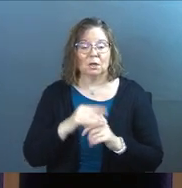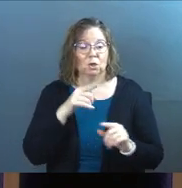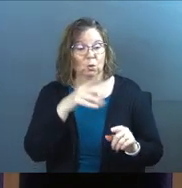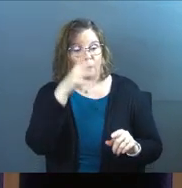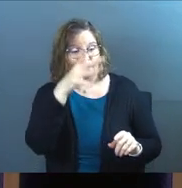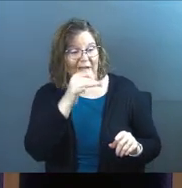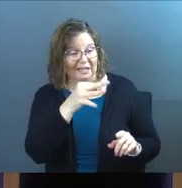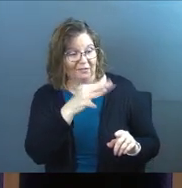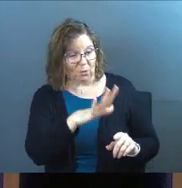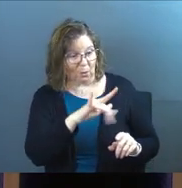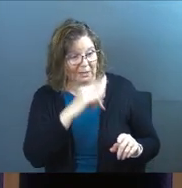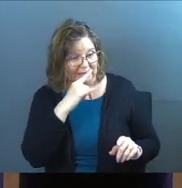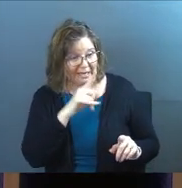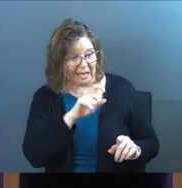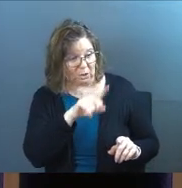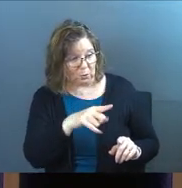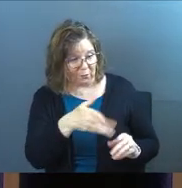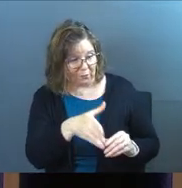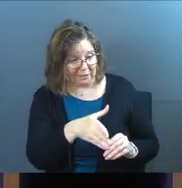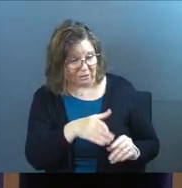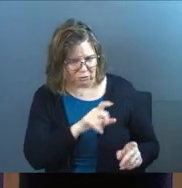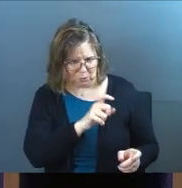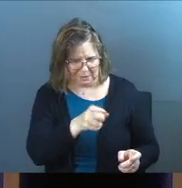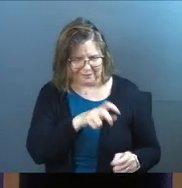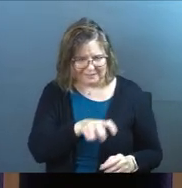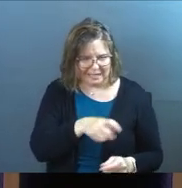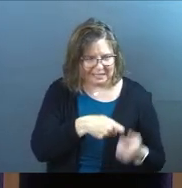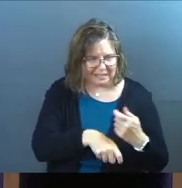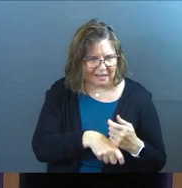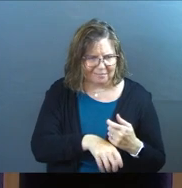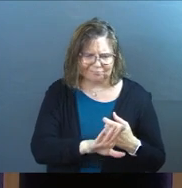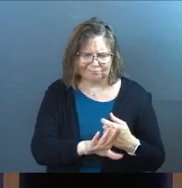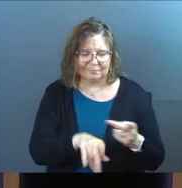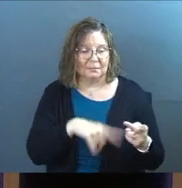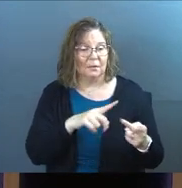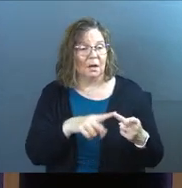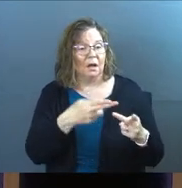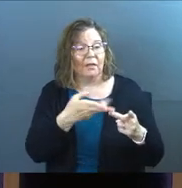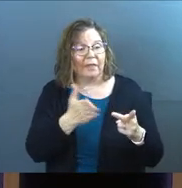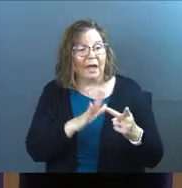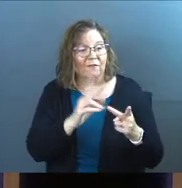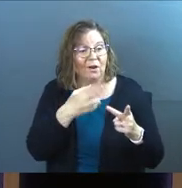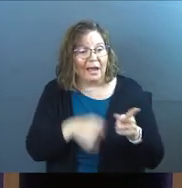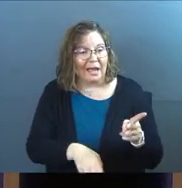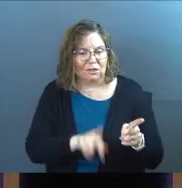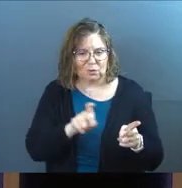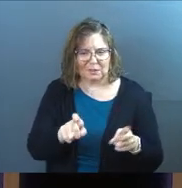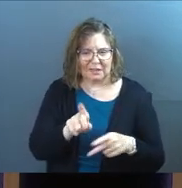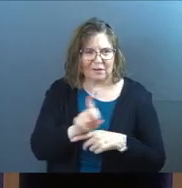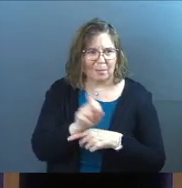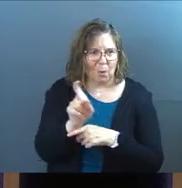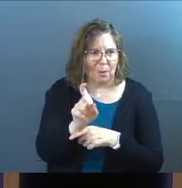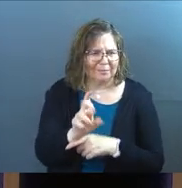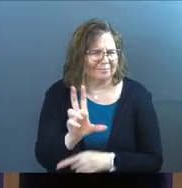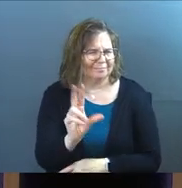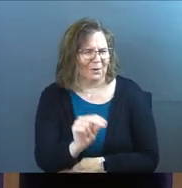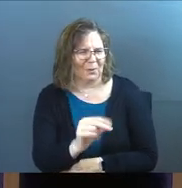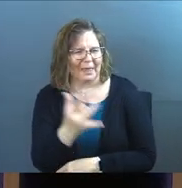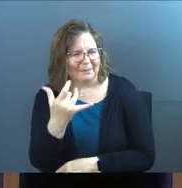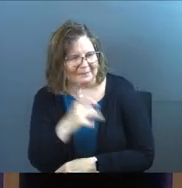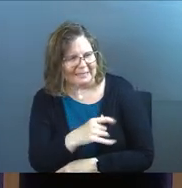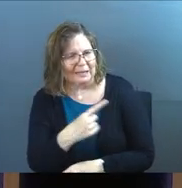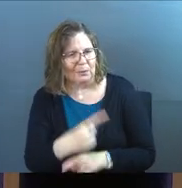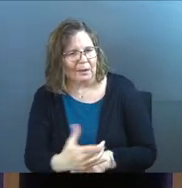do you give them a snake instead? Or if they ask for an egg, do you give them a scorpion? Of course not. That's a silly